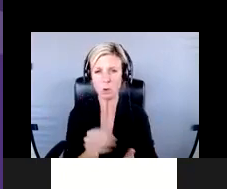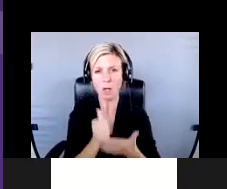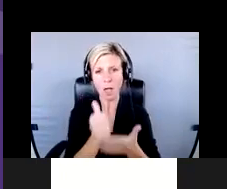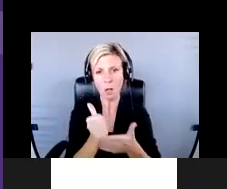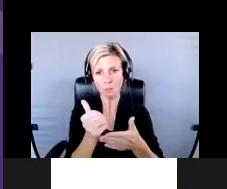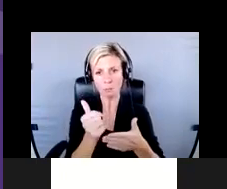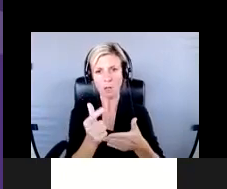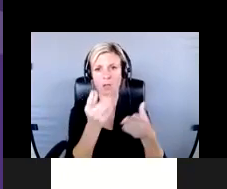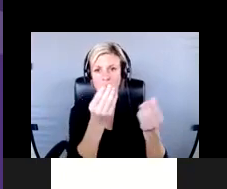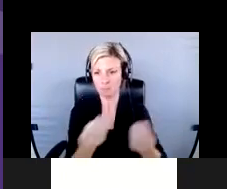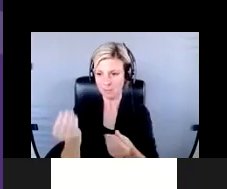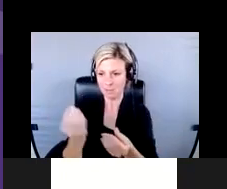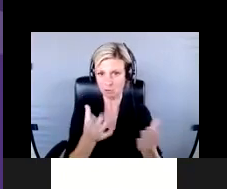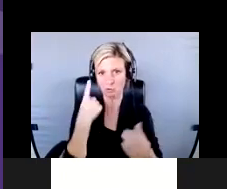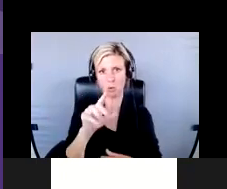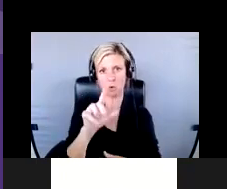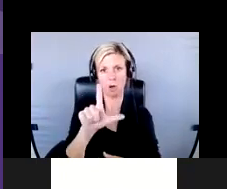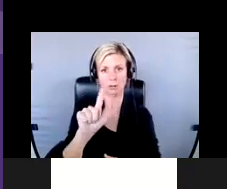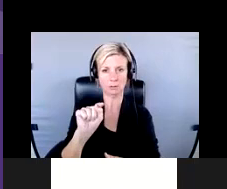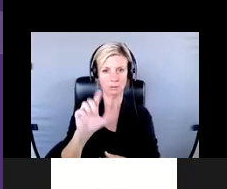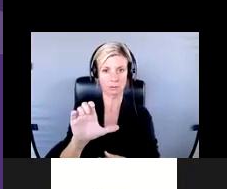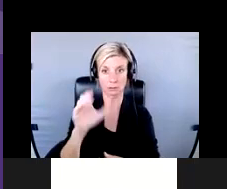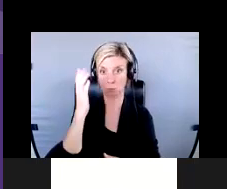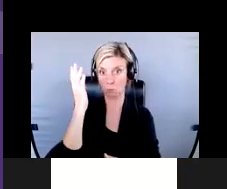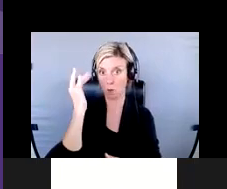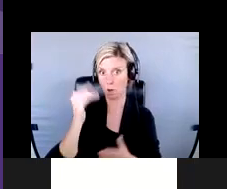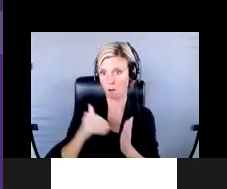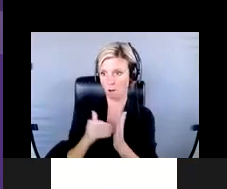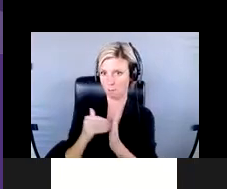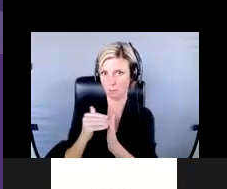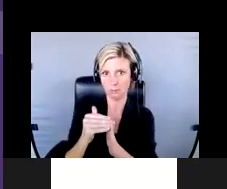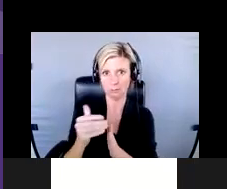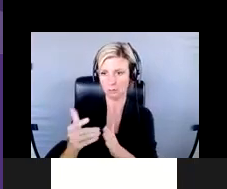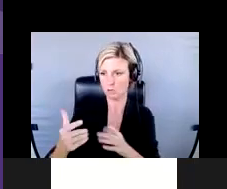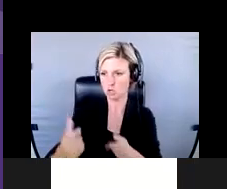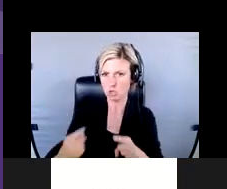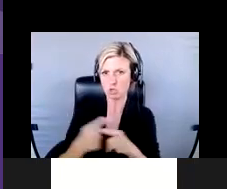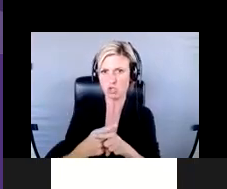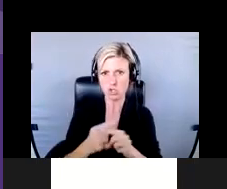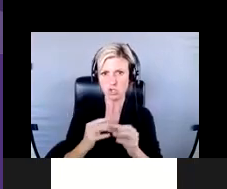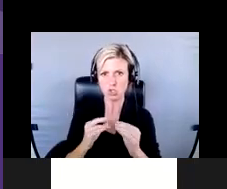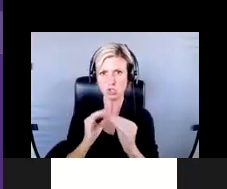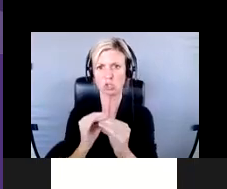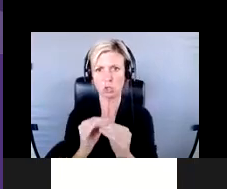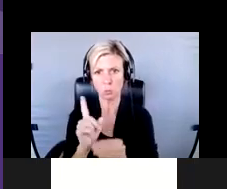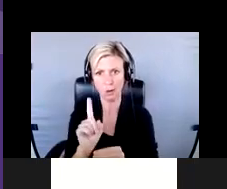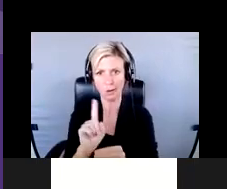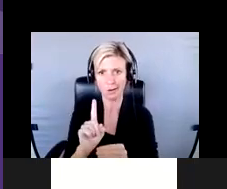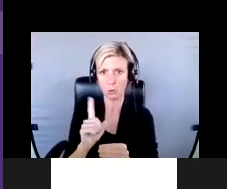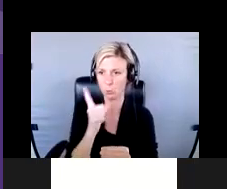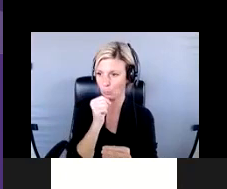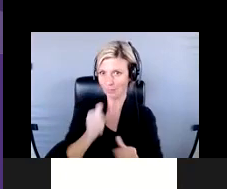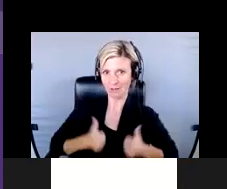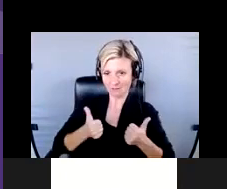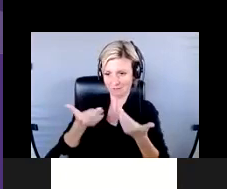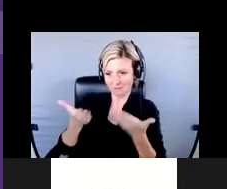care environments? There often are conflicts between residents, between families and staff. Would OAFM be